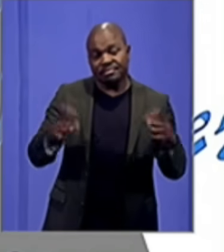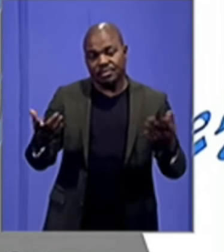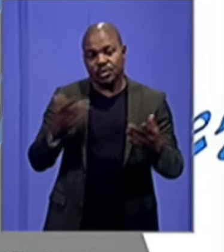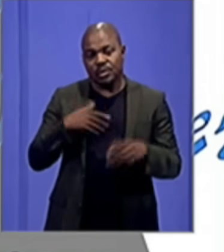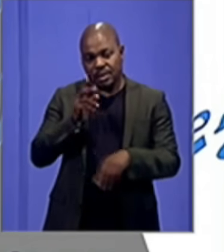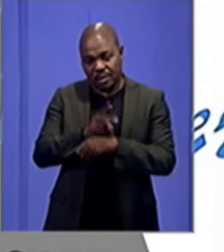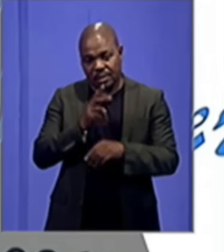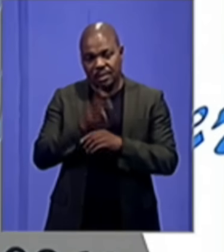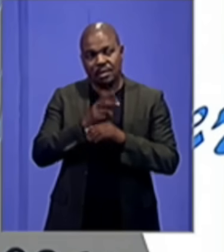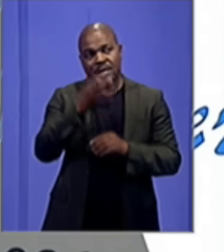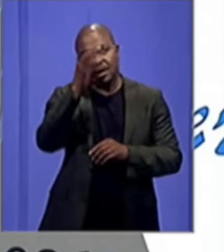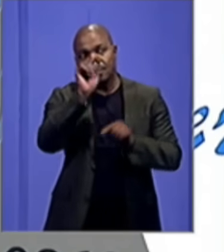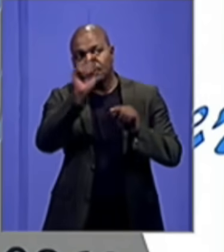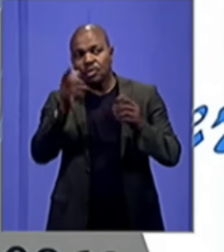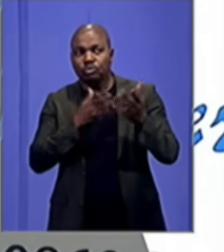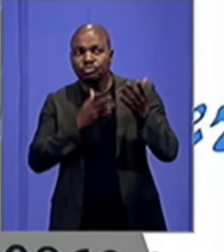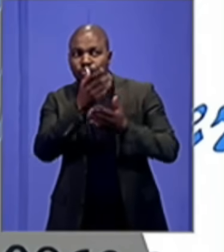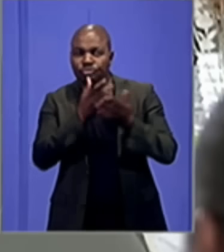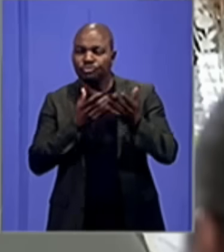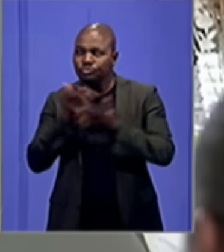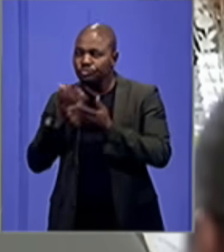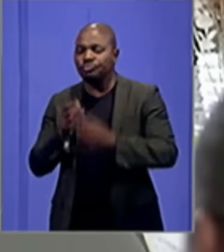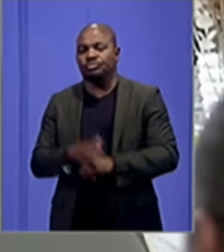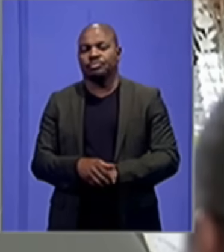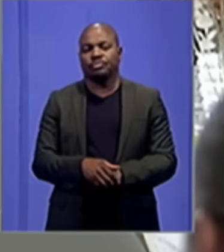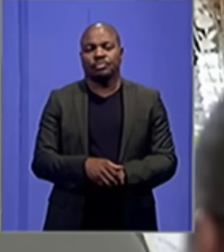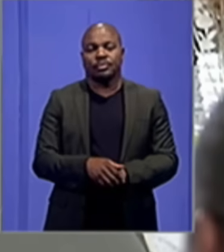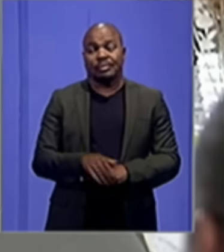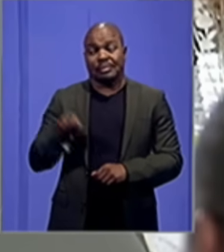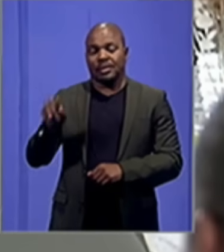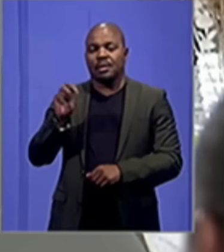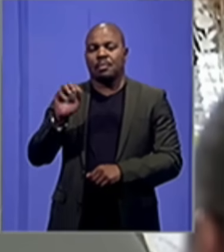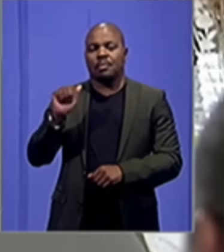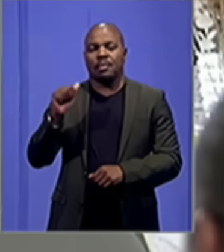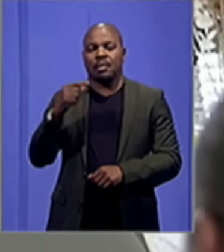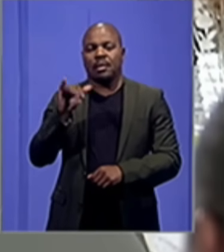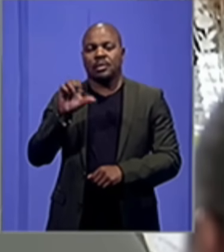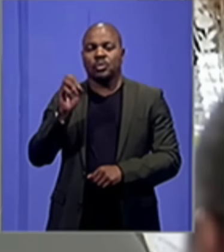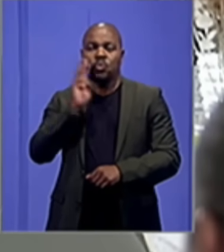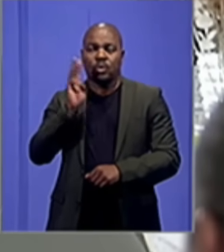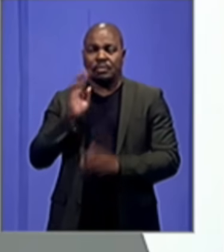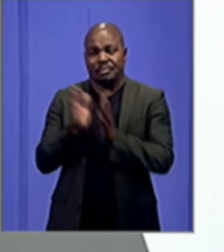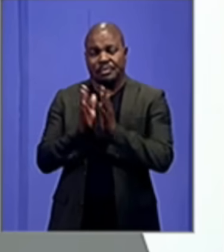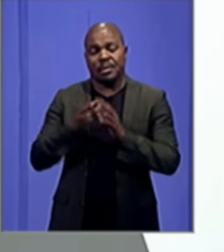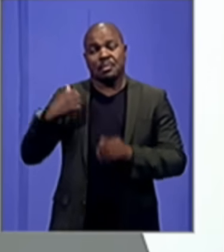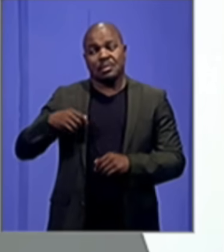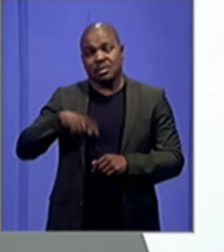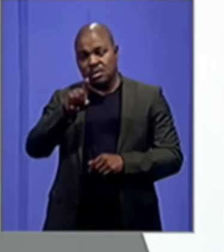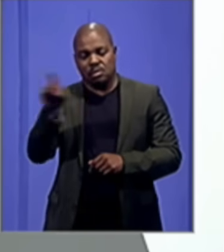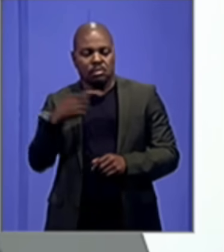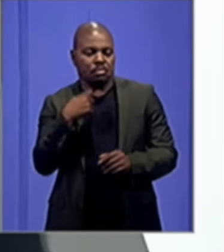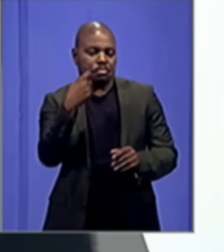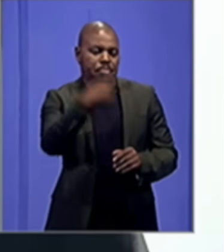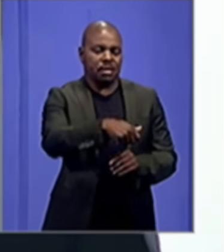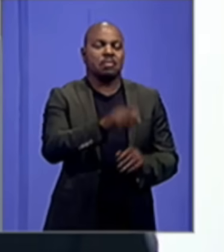on intergovernmental processes. Magalis Water ipiletsa ho bo masipala bana ho lefa mekitlane ya